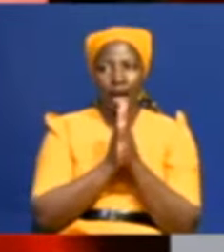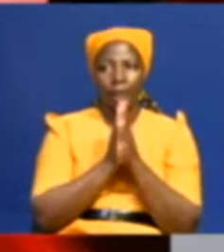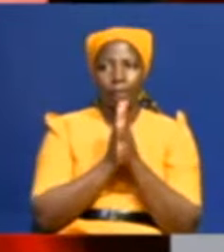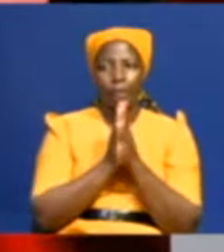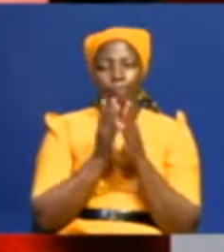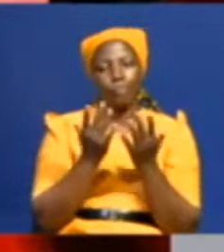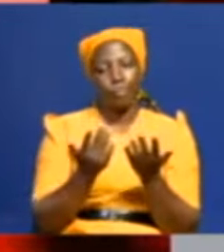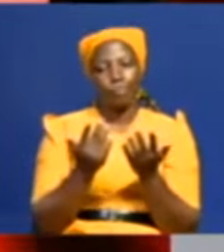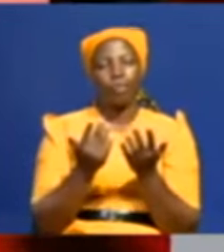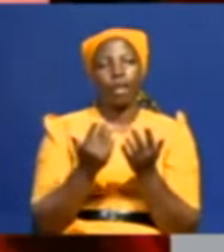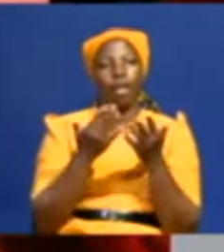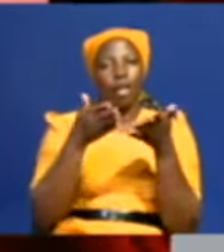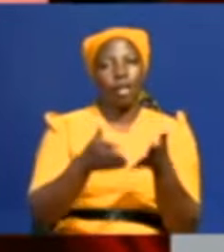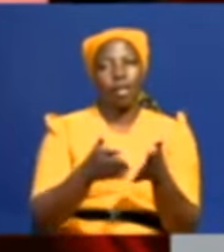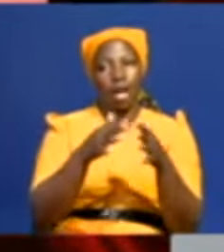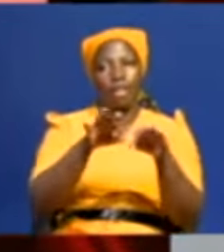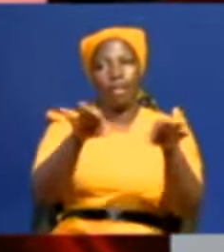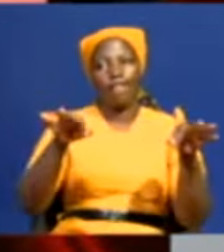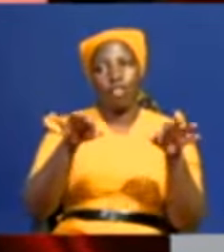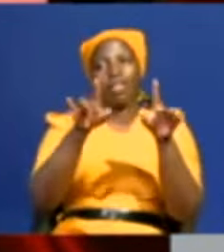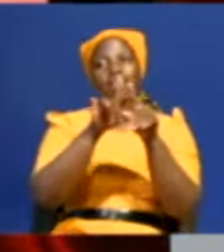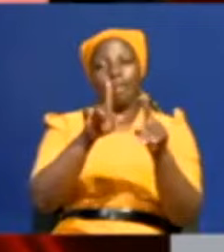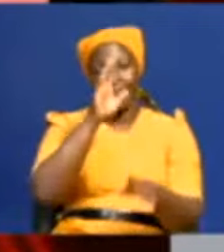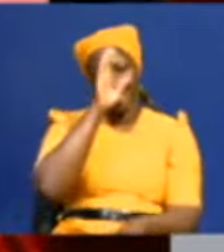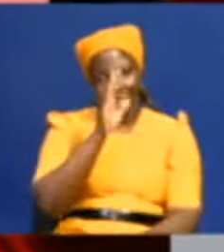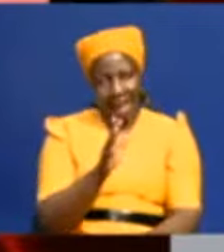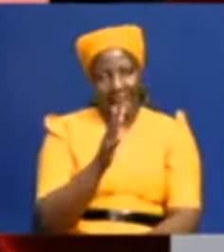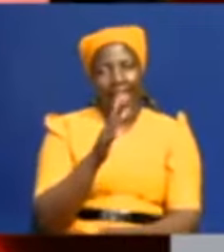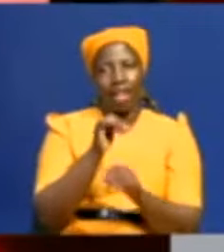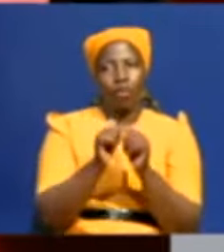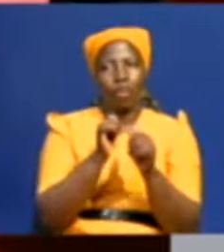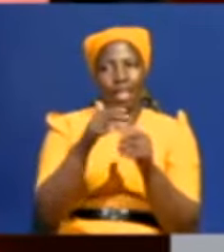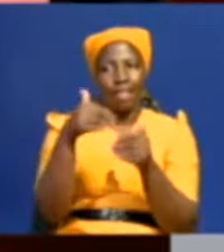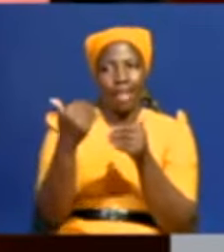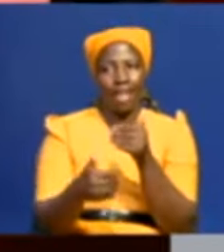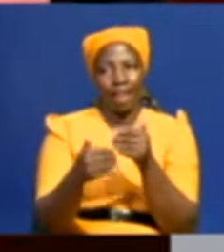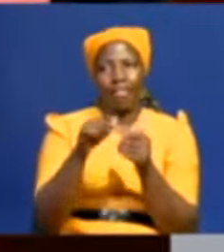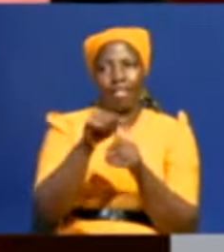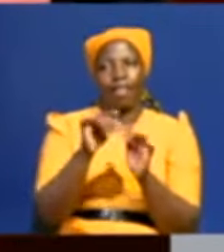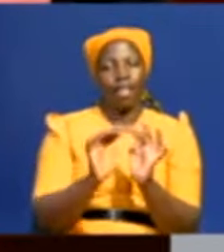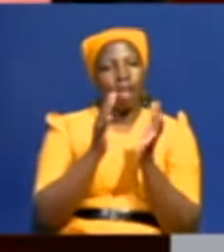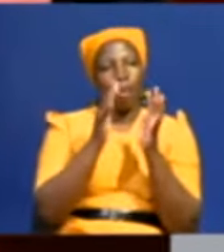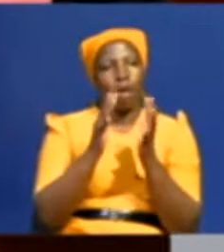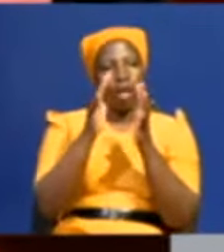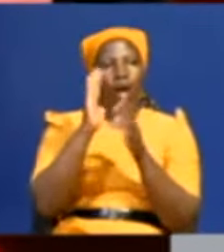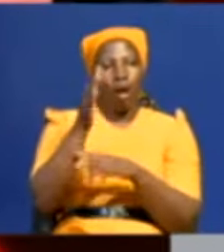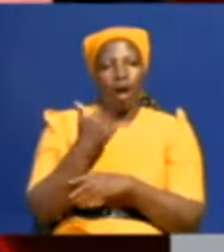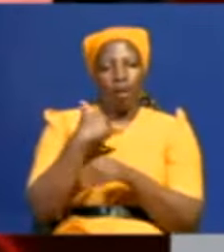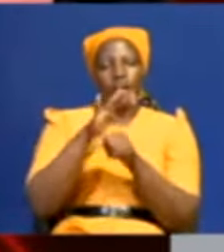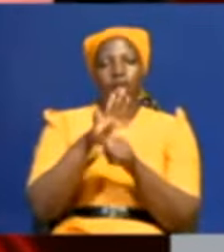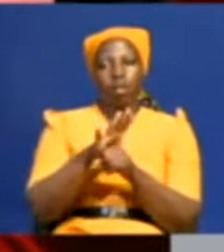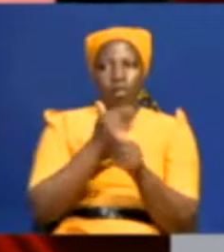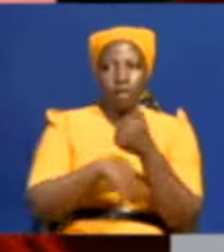prayer meeting right here on this pitch. And then now comes Sunday, which will actually be the climax of this festival. There will be lots of